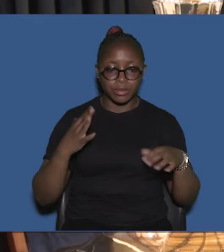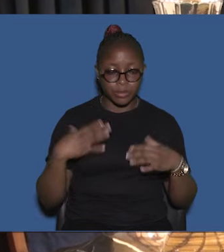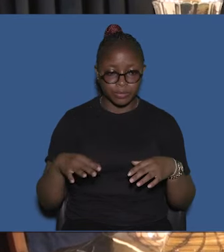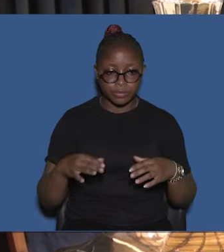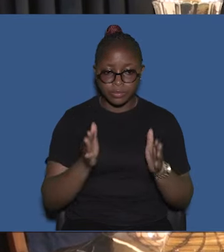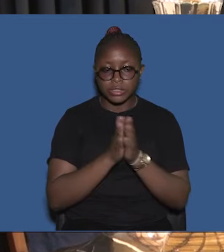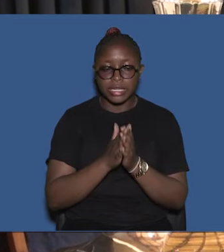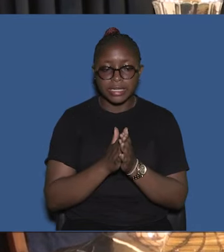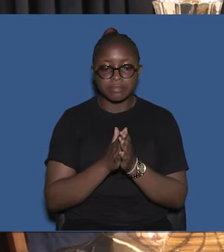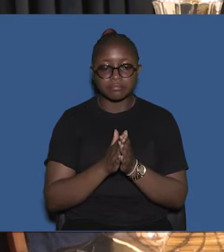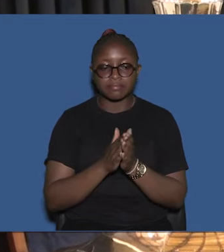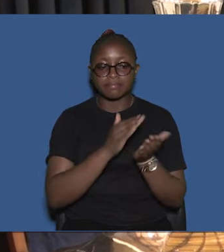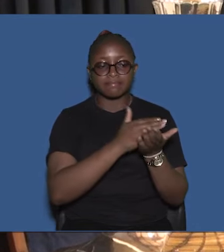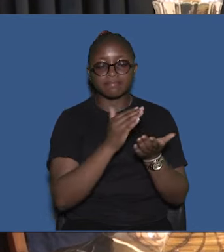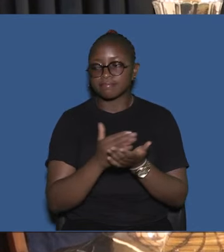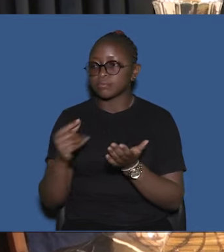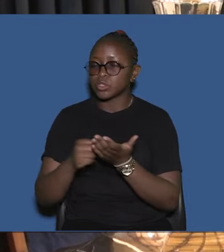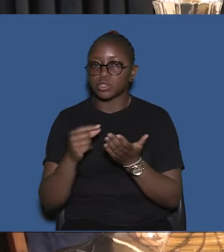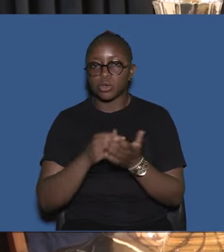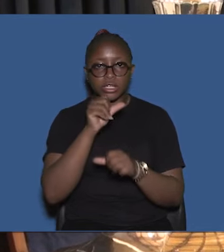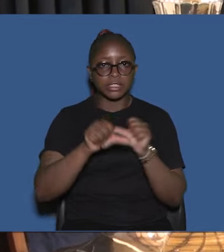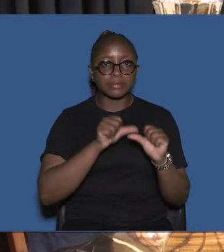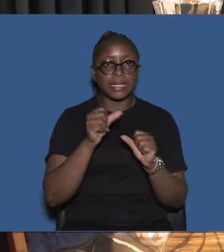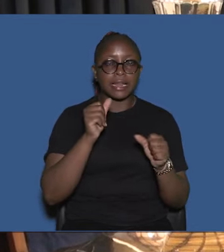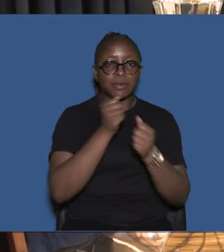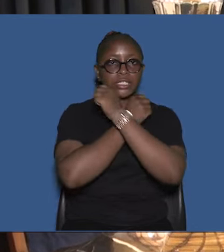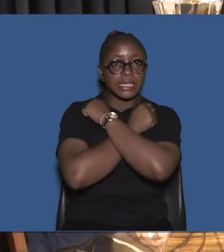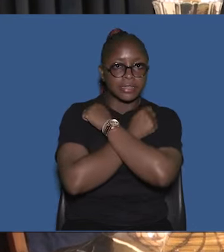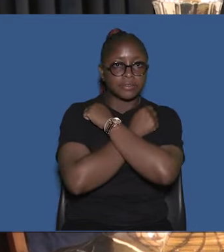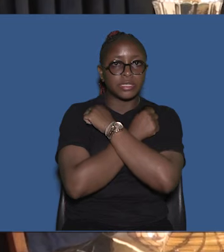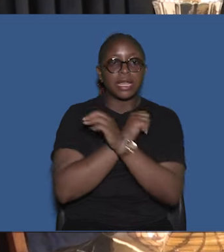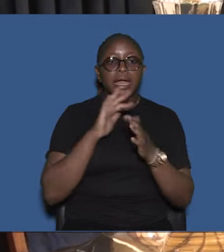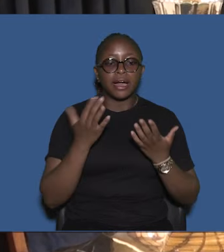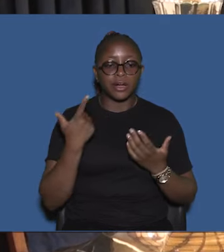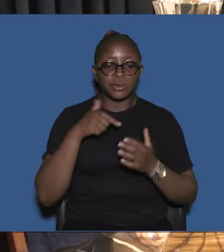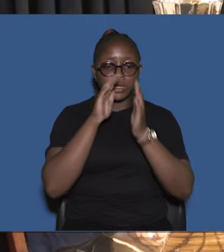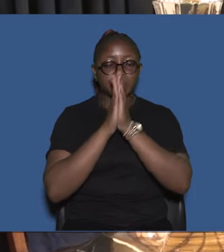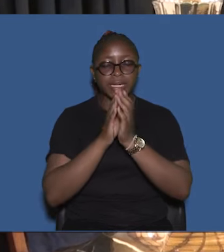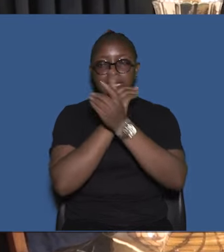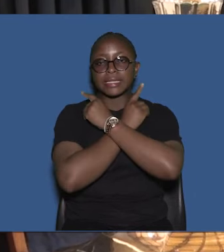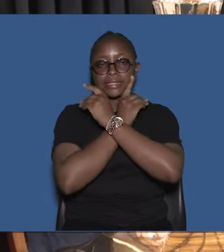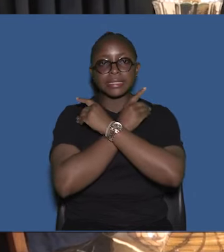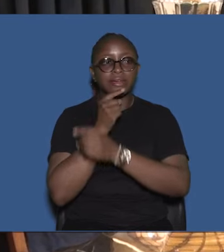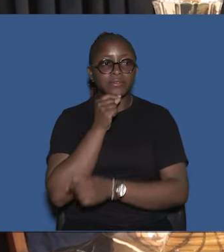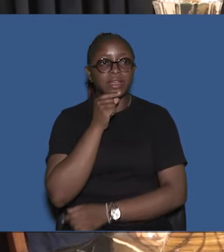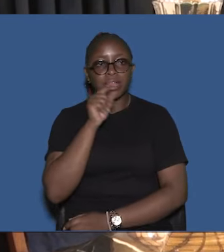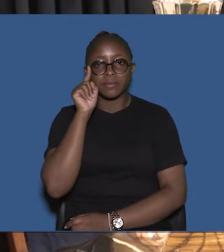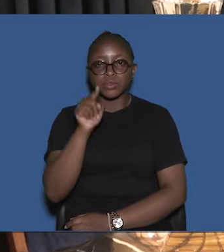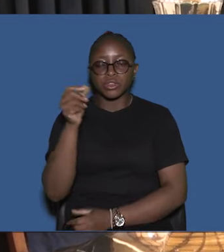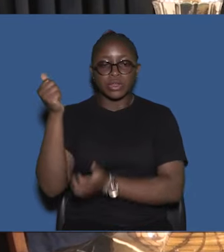to spread the gospel of love to them. How we pray, dear Father, that you will help us not to be caught